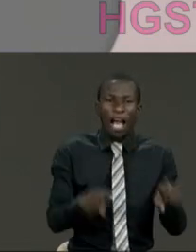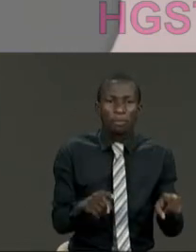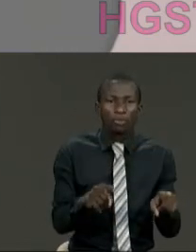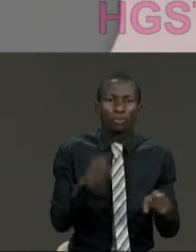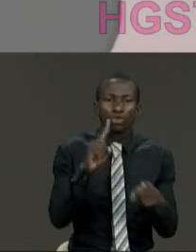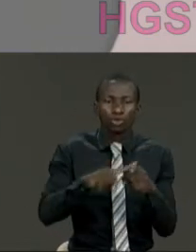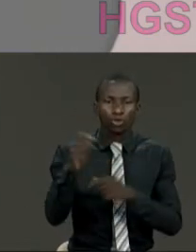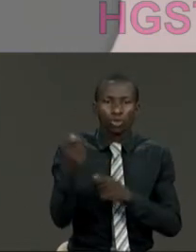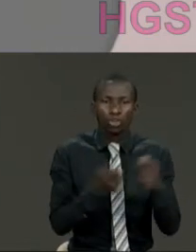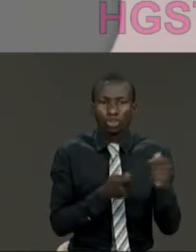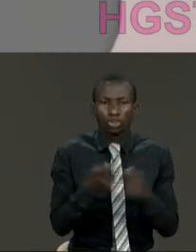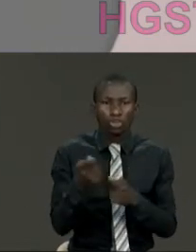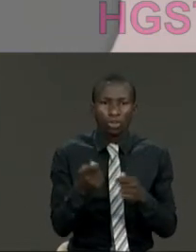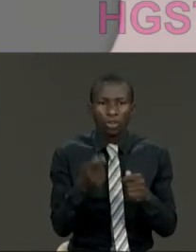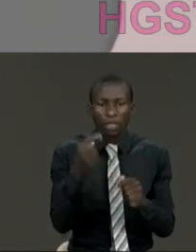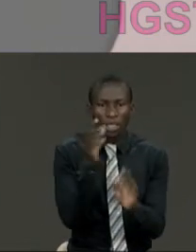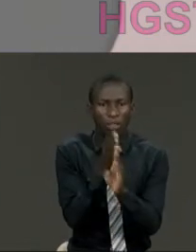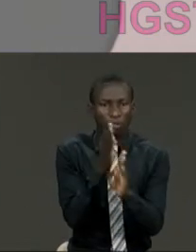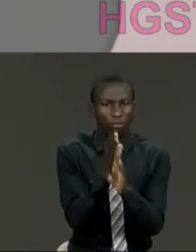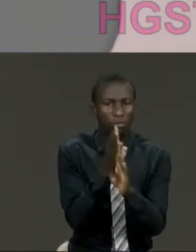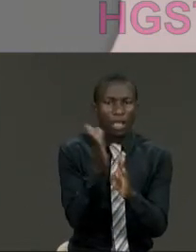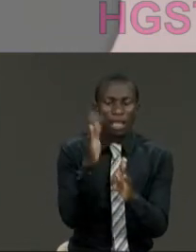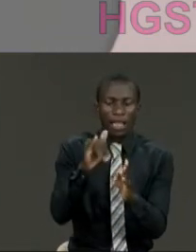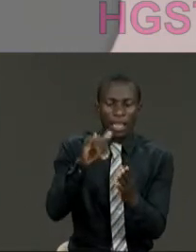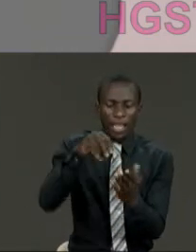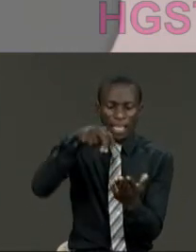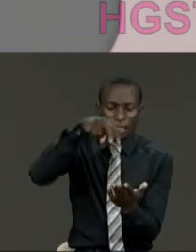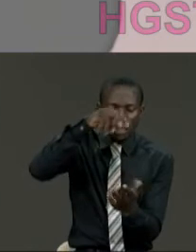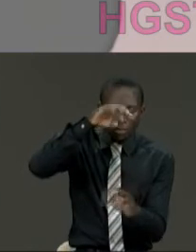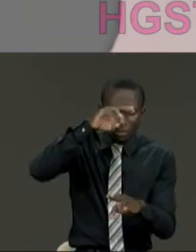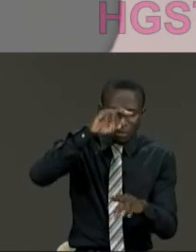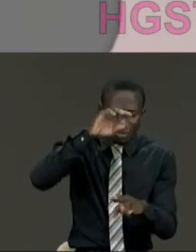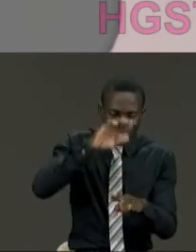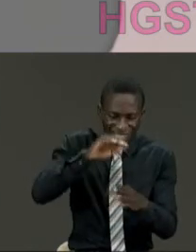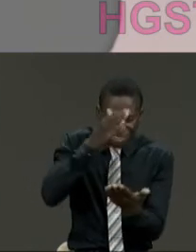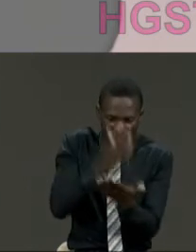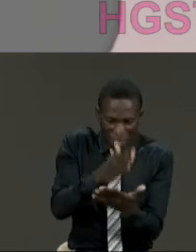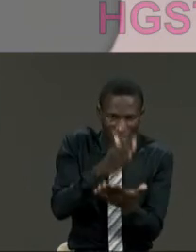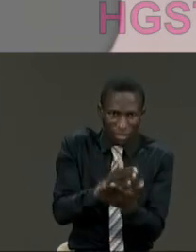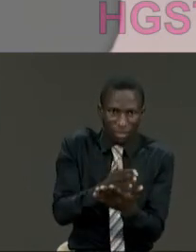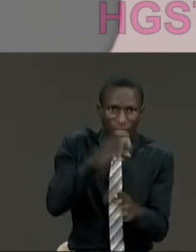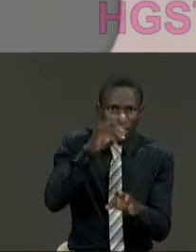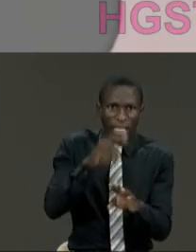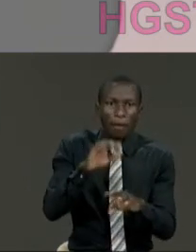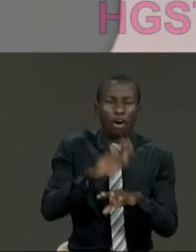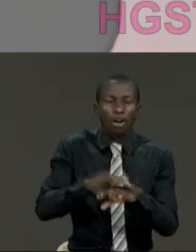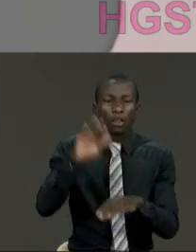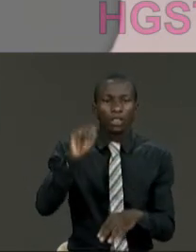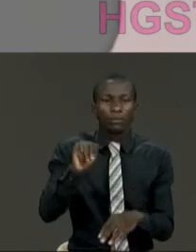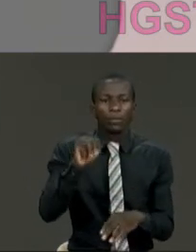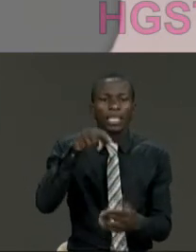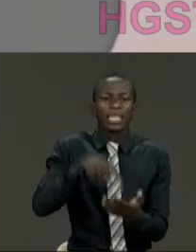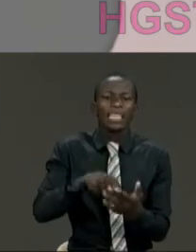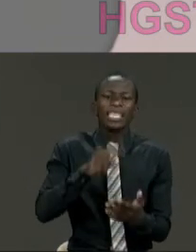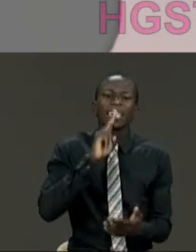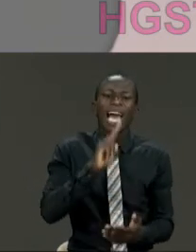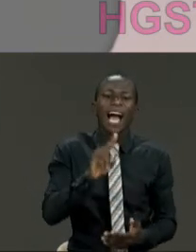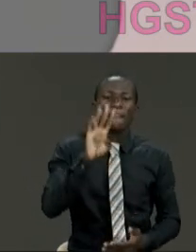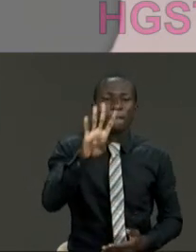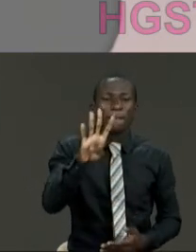to control the traffic. And there they step on him. Where I'm going is this. These are four lepers that have been